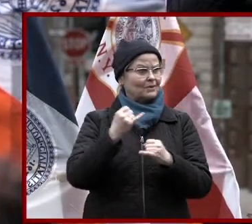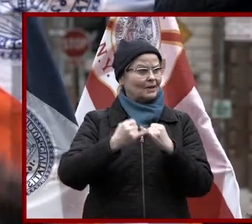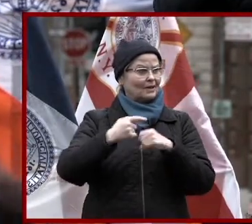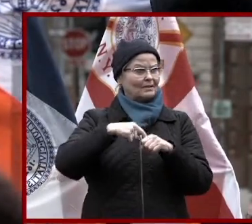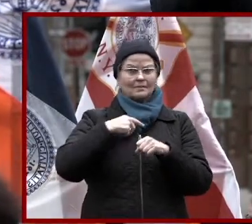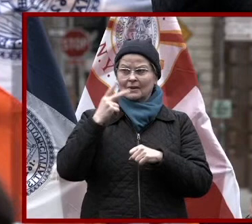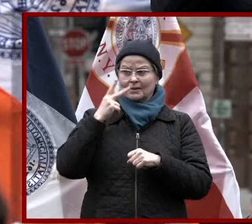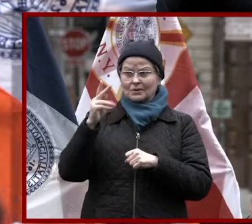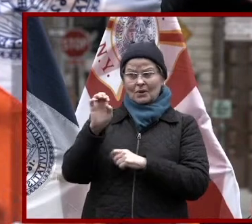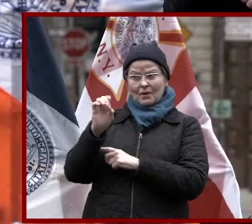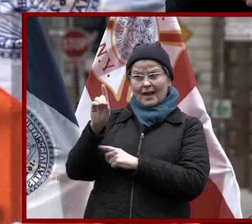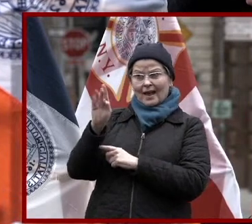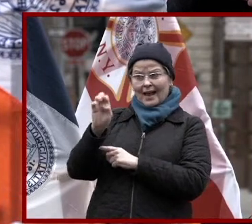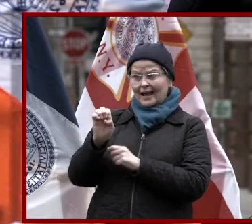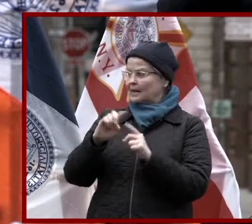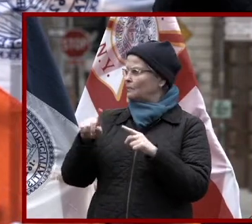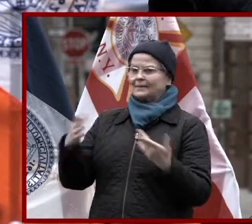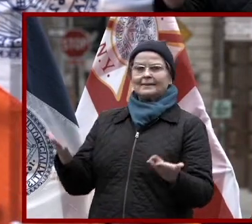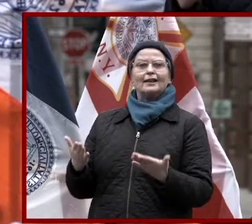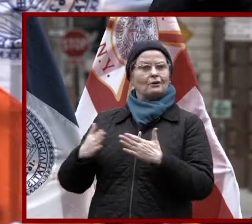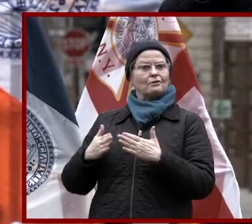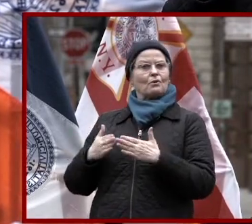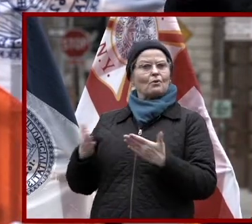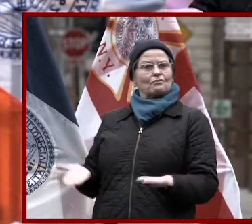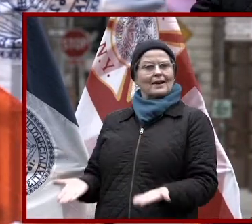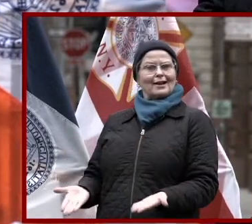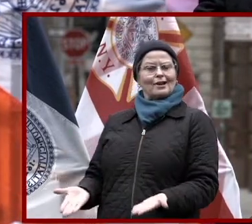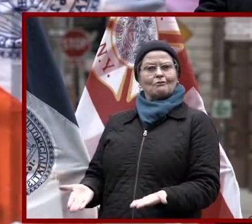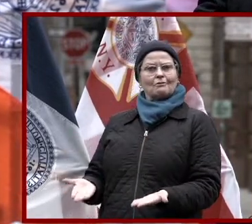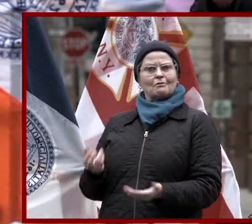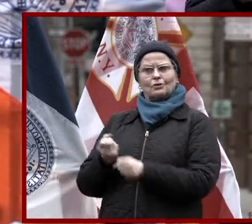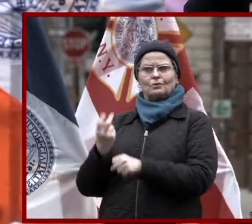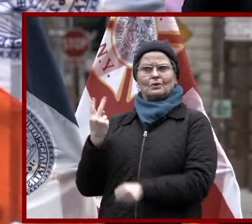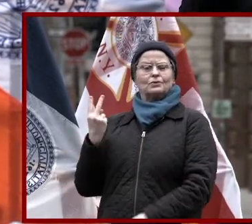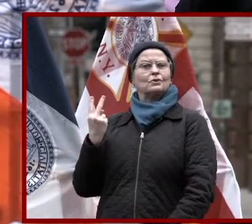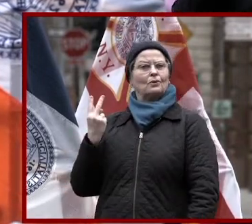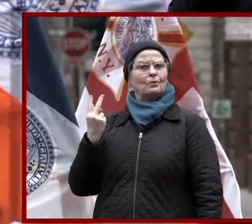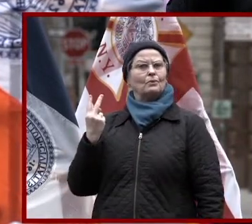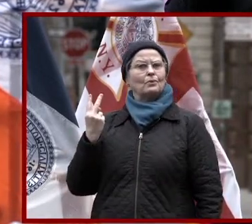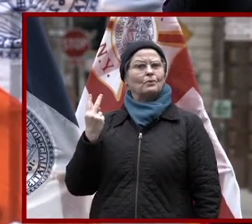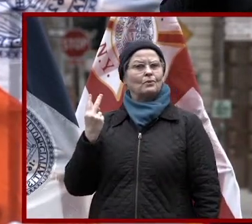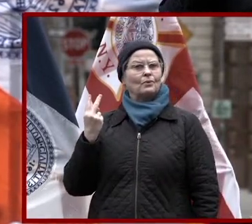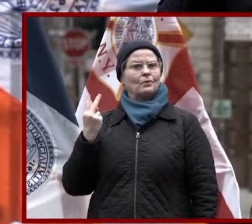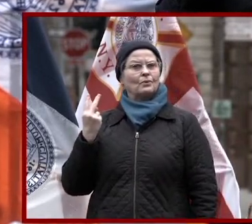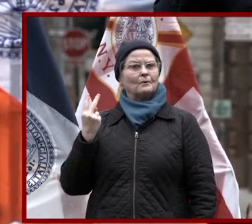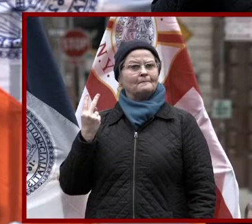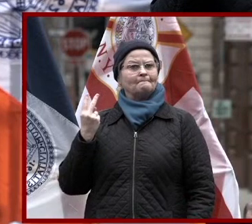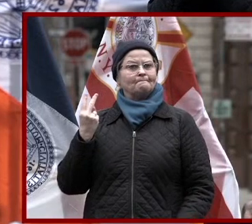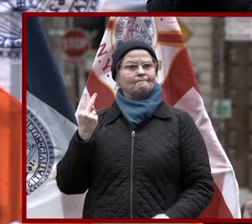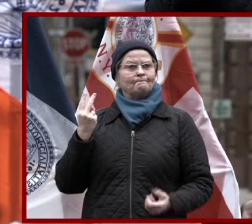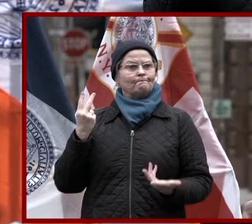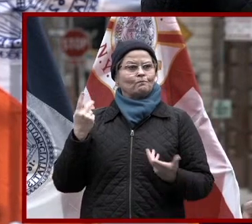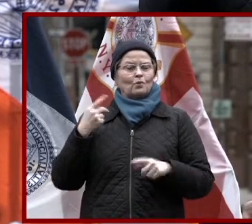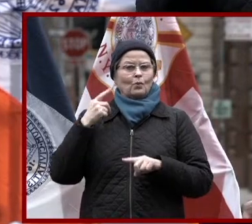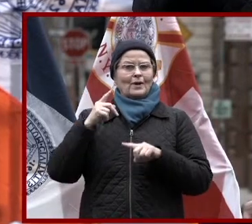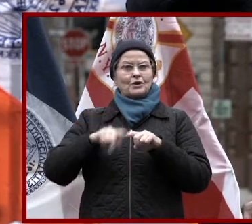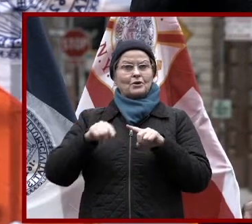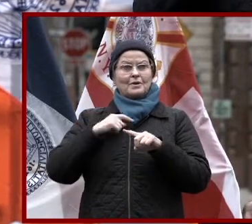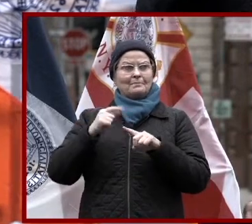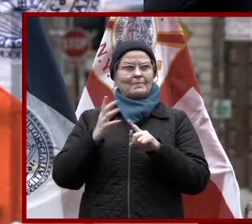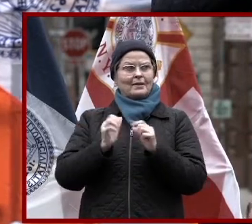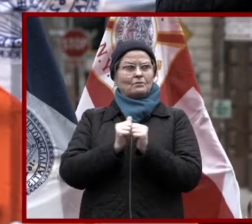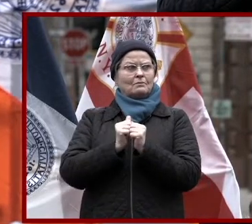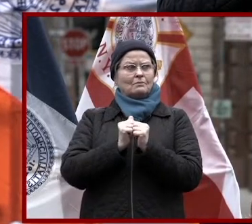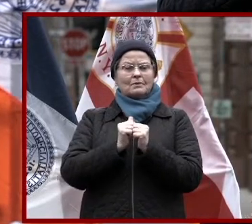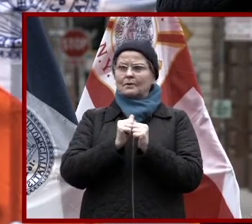Eddie was right at this site 2 years ago, when we couldn't be here in person and